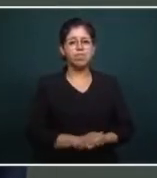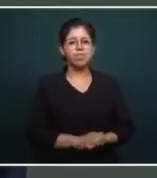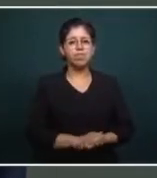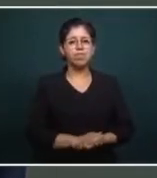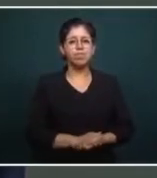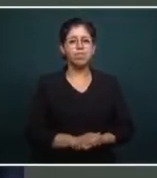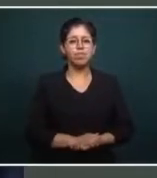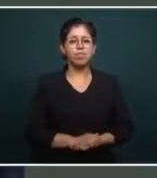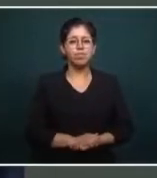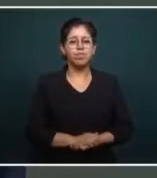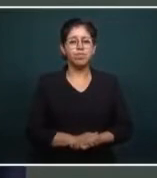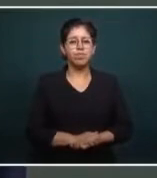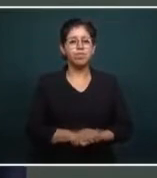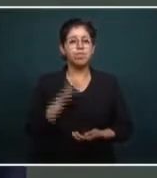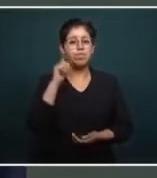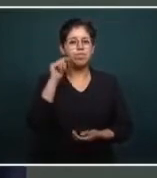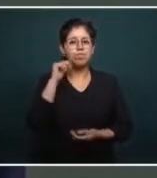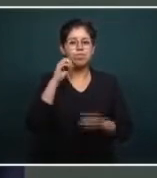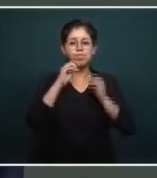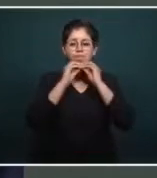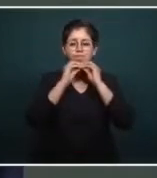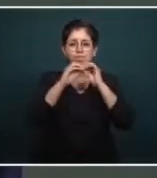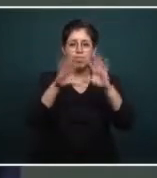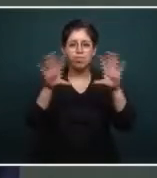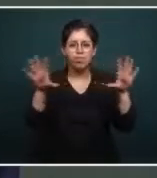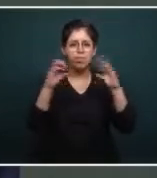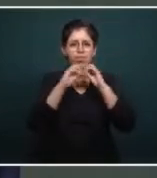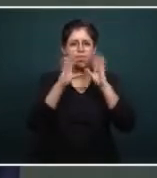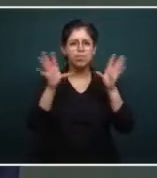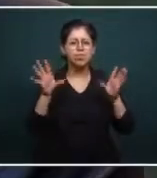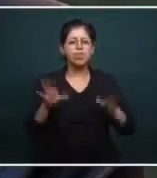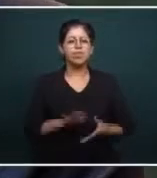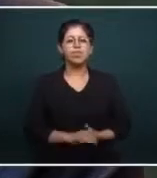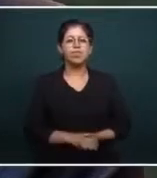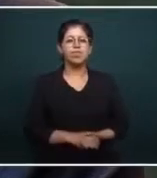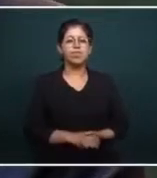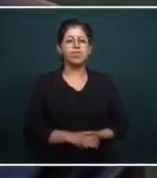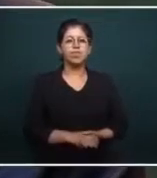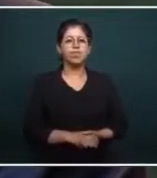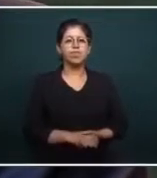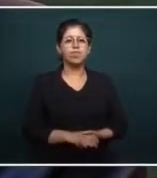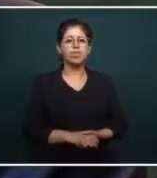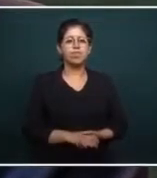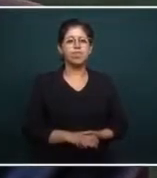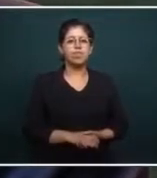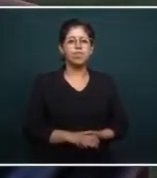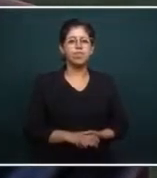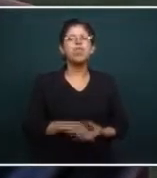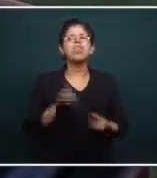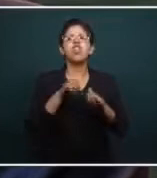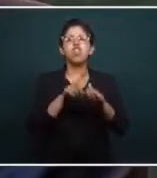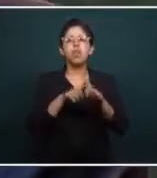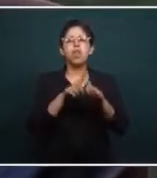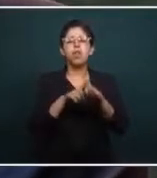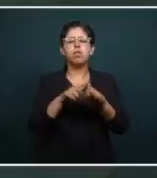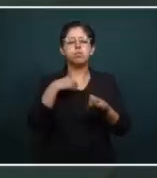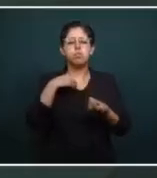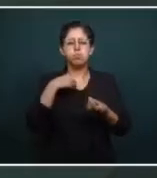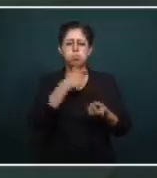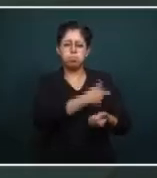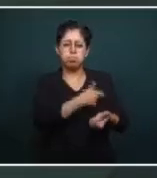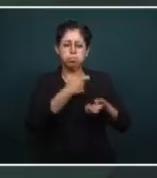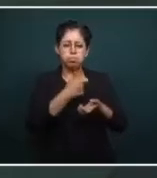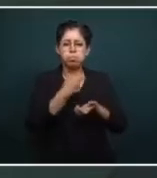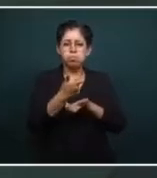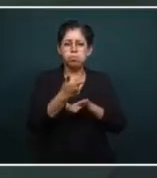going a dar a conocer to let you know de dónde where van a salir estos fondos. these funds are coming from.